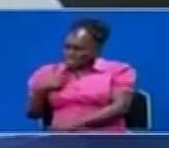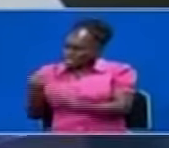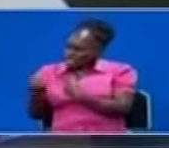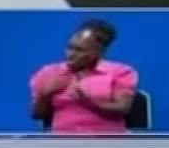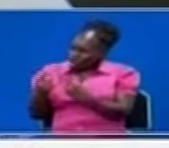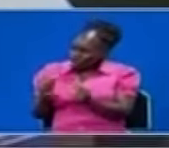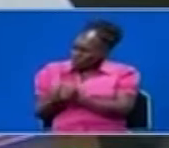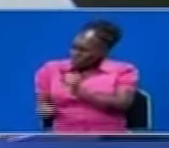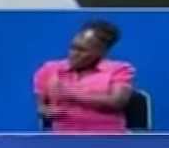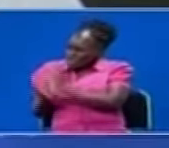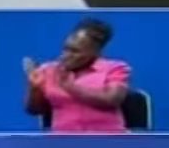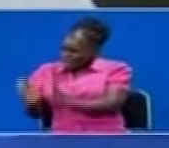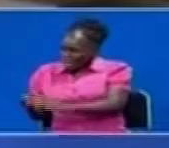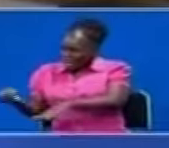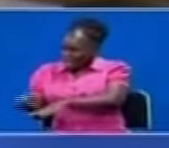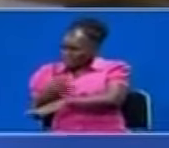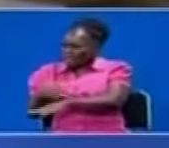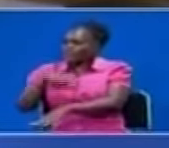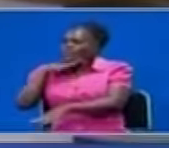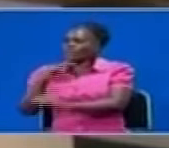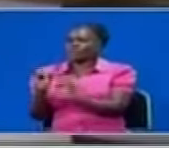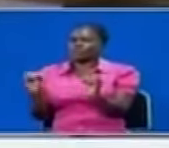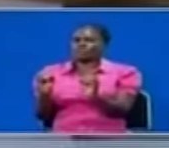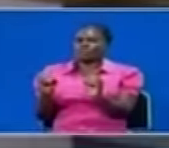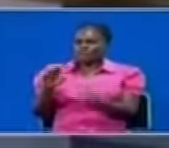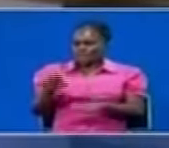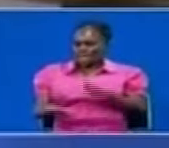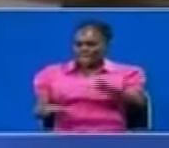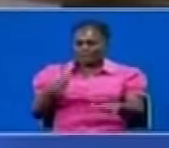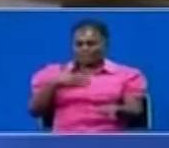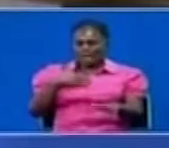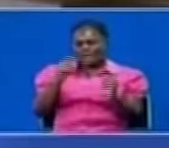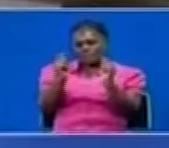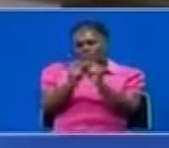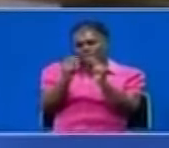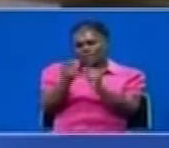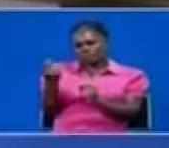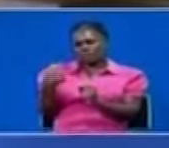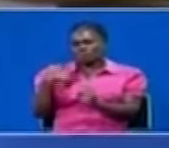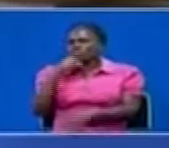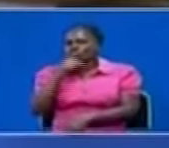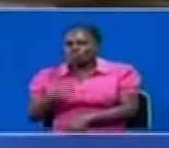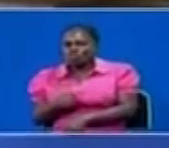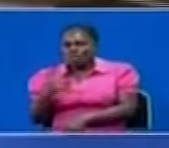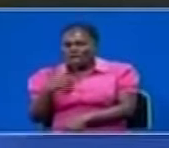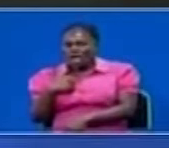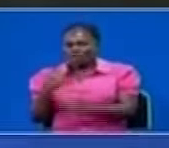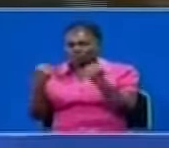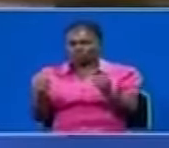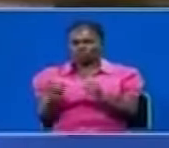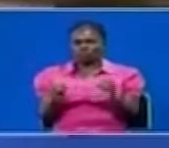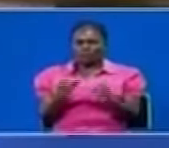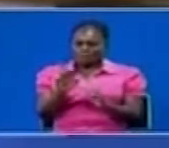niliongeleshwa na nikaona cancer si kifo. Nilikuwa miguu yangu inauma kidogo, unajua sasa shosho miguu haina nguvu.